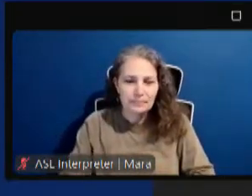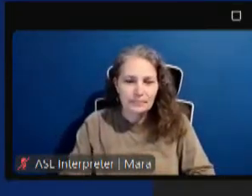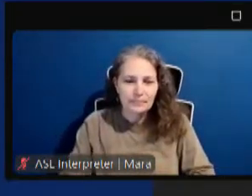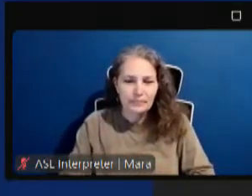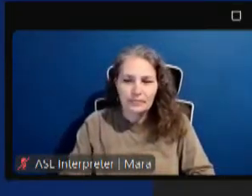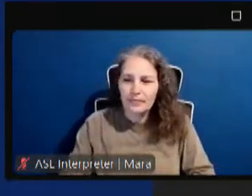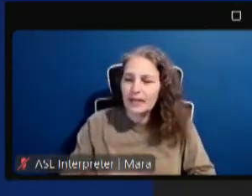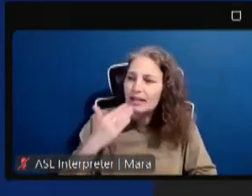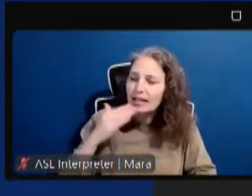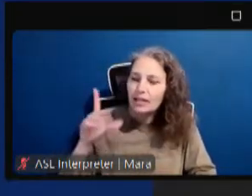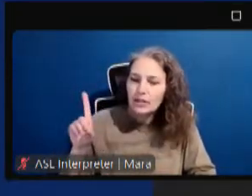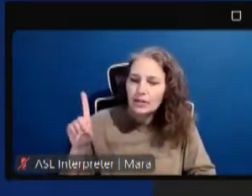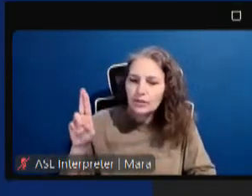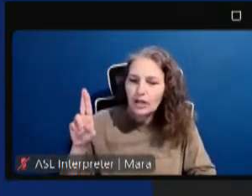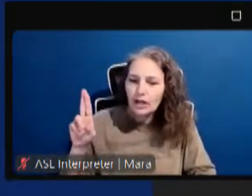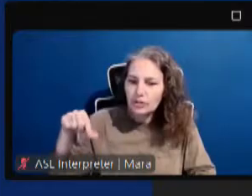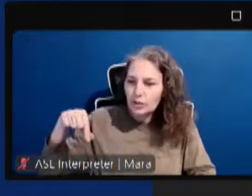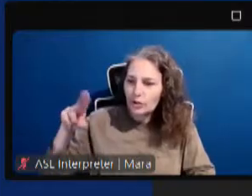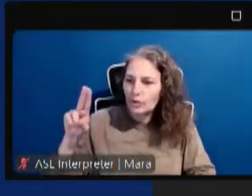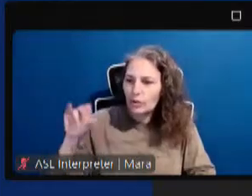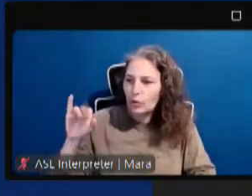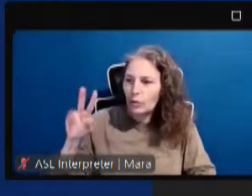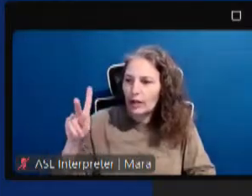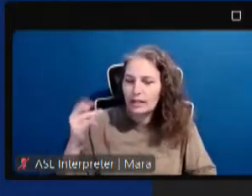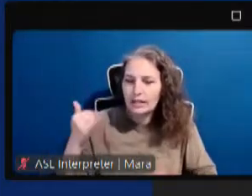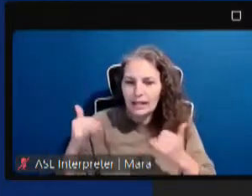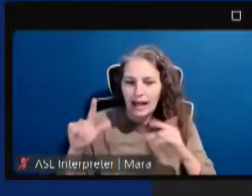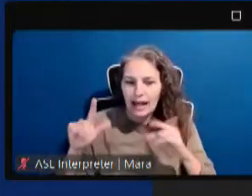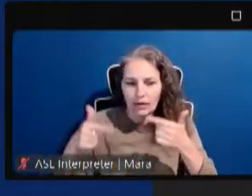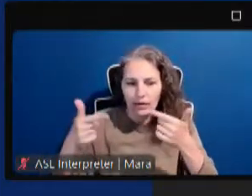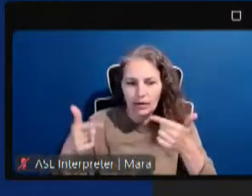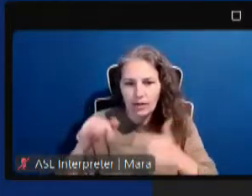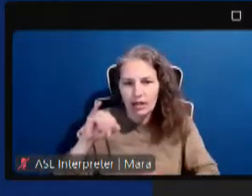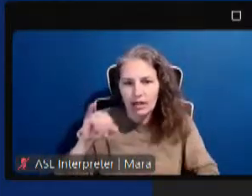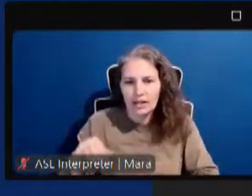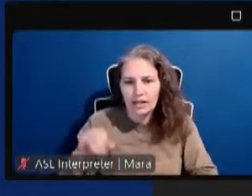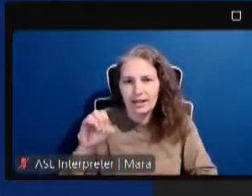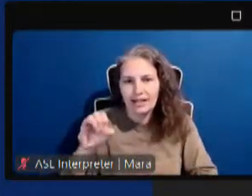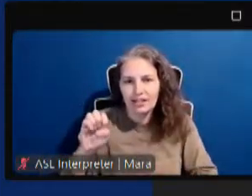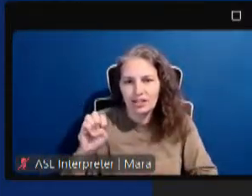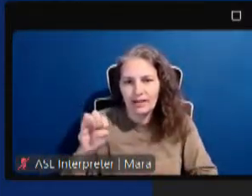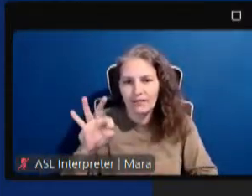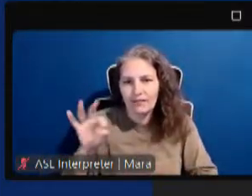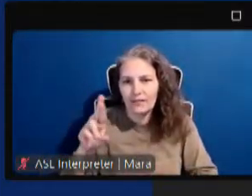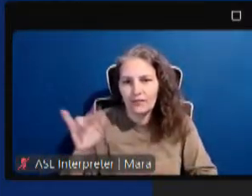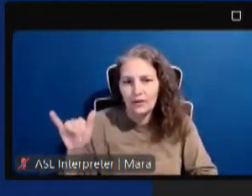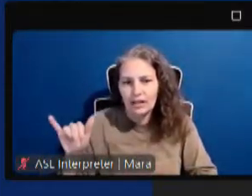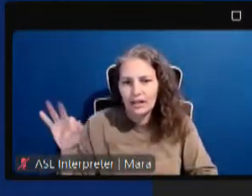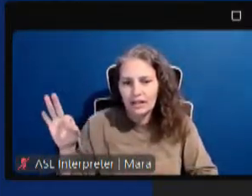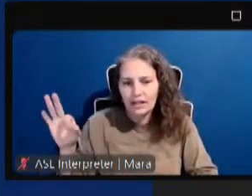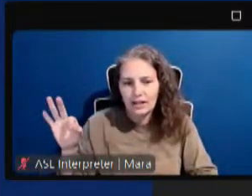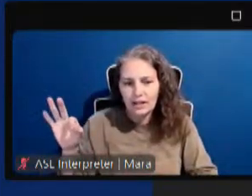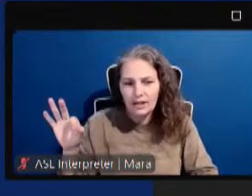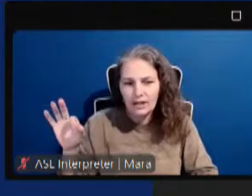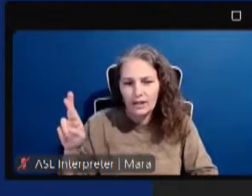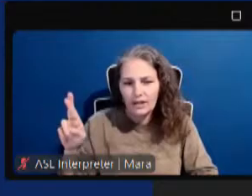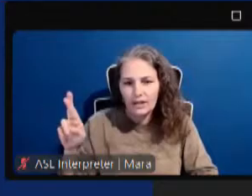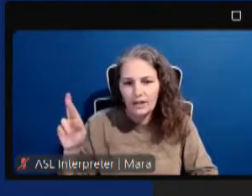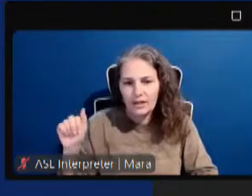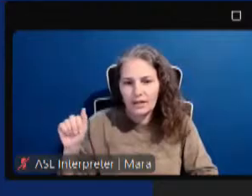Thank you, Dr. Quick. Turning it over now to Assessor Jeffrey Prang. Assessor Prang, the floor is yours.